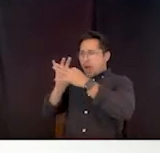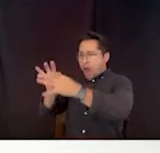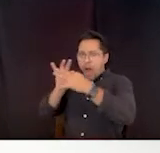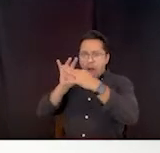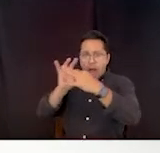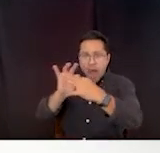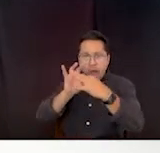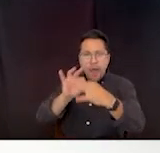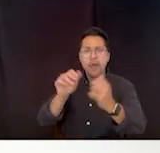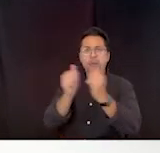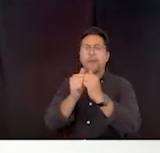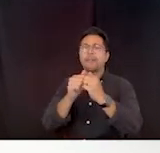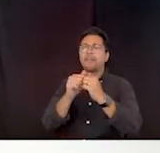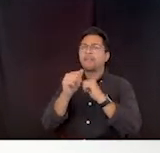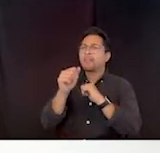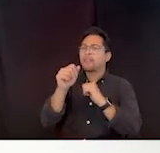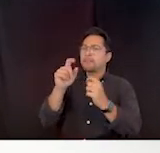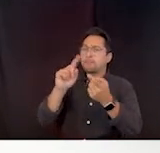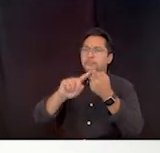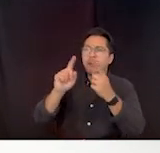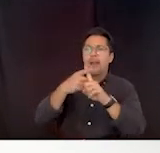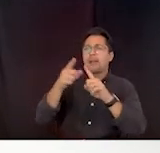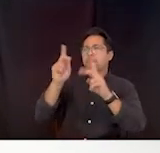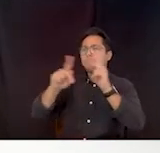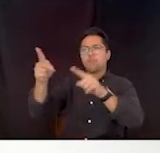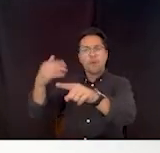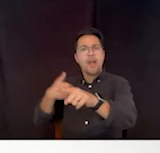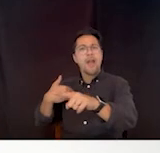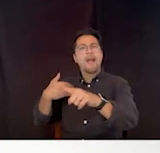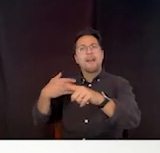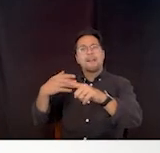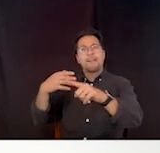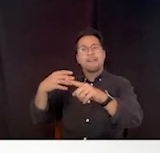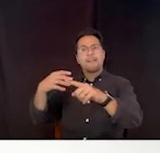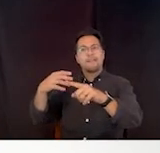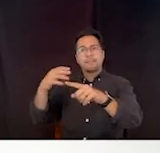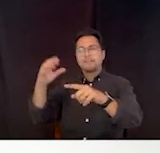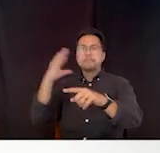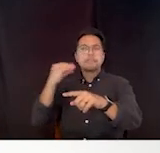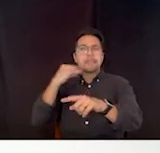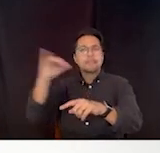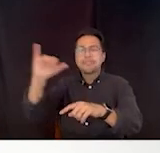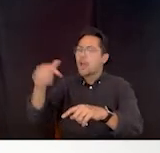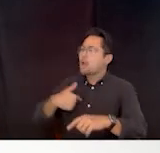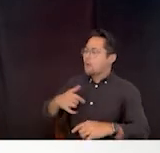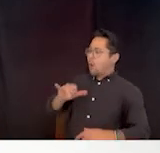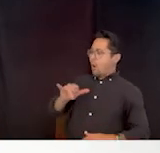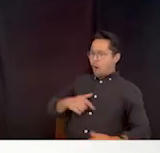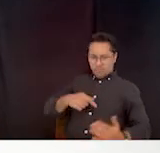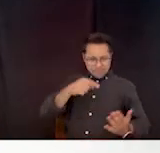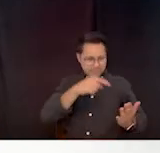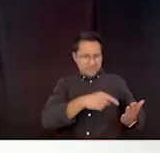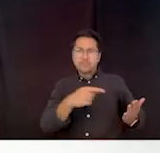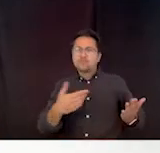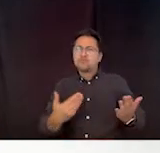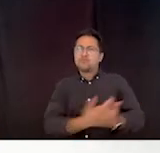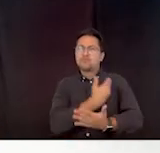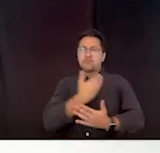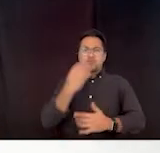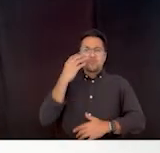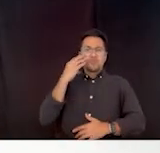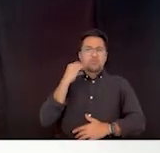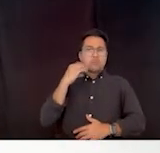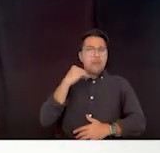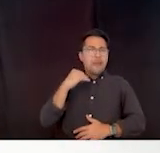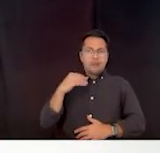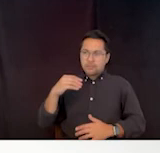had children like my son that I felt like, you know what? This is normal. It's just a new normal. And I had friends to